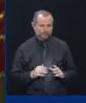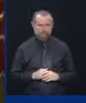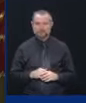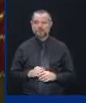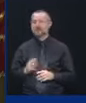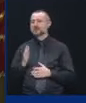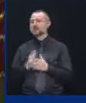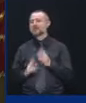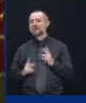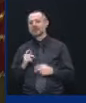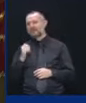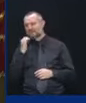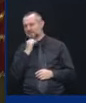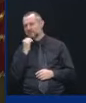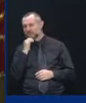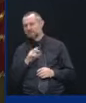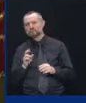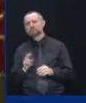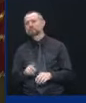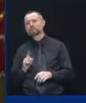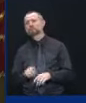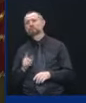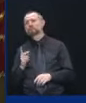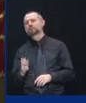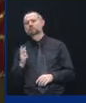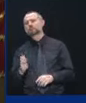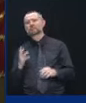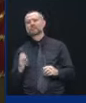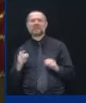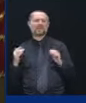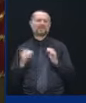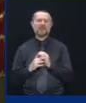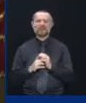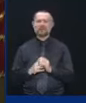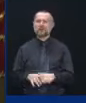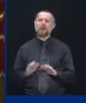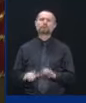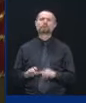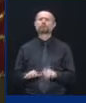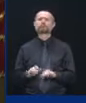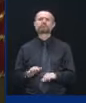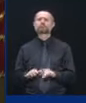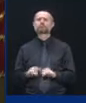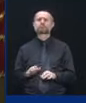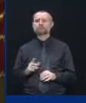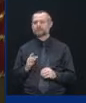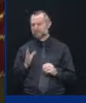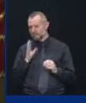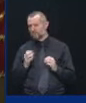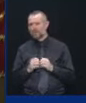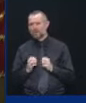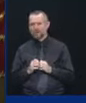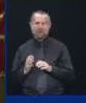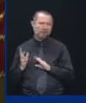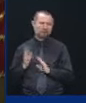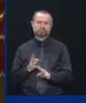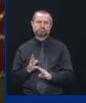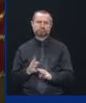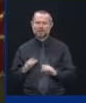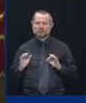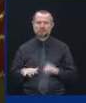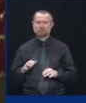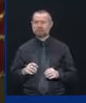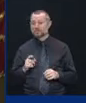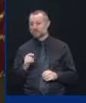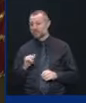right now, hundreds of thousands of people on that website refreshing. That traffic is only going to increase. As a reminder, you can also do this through your